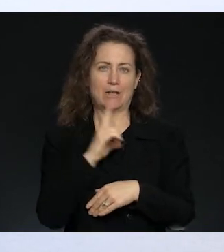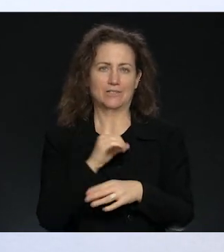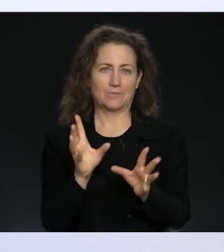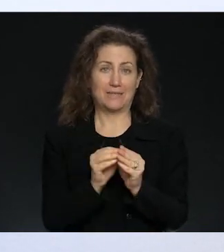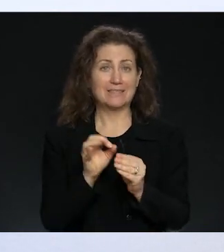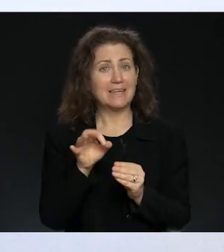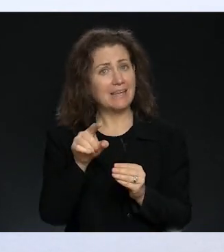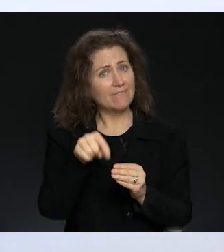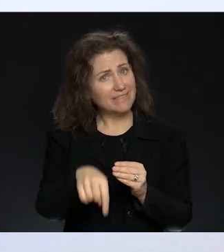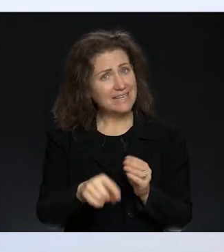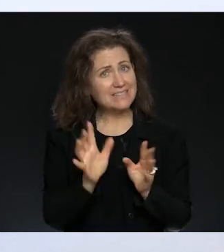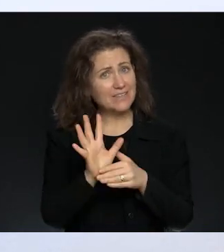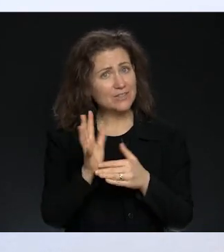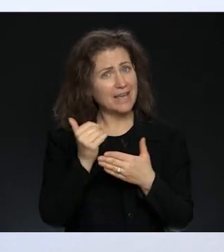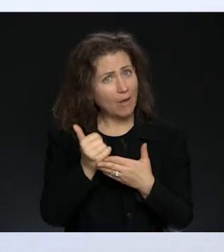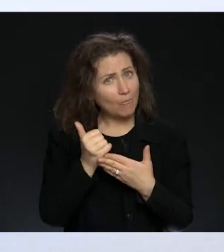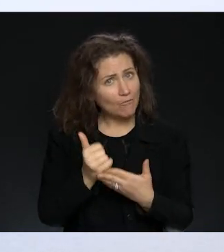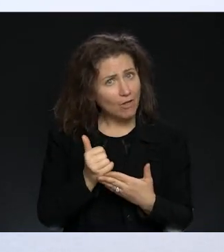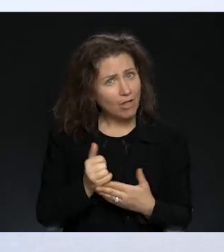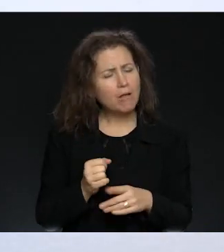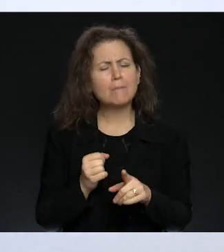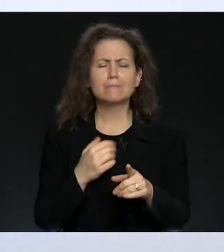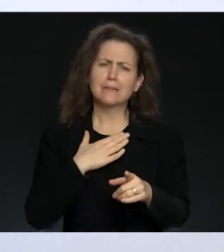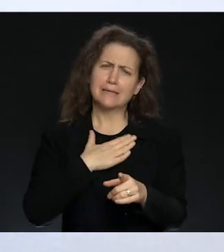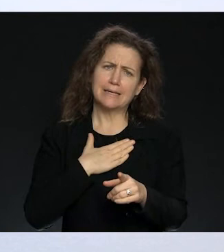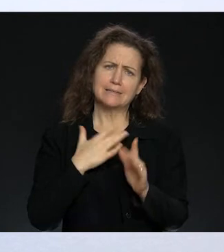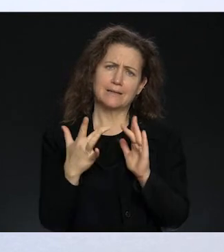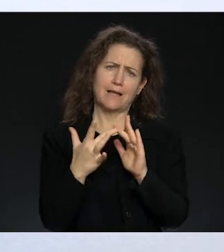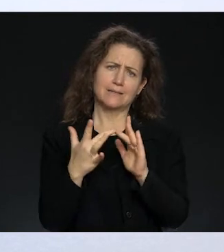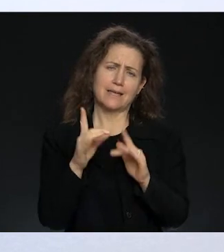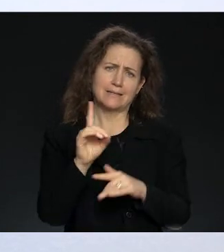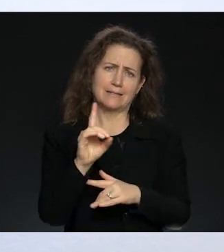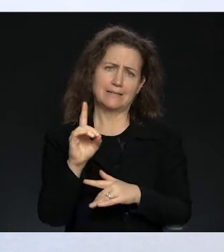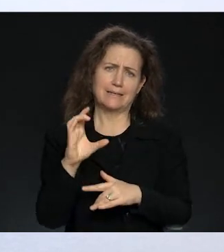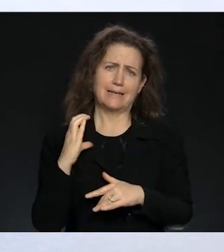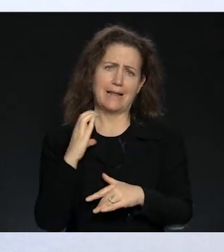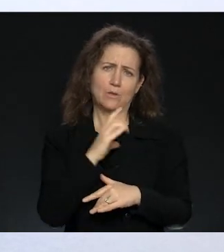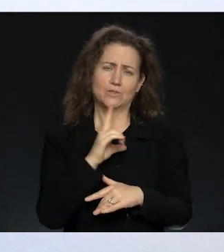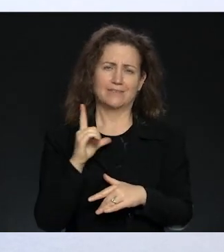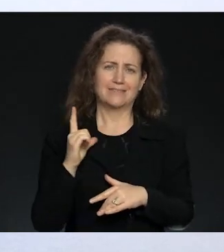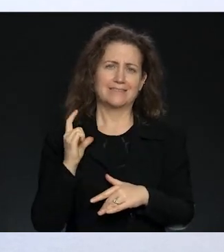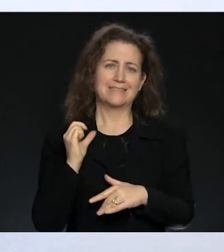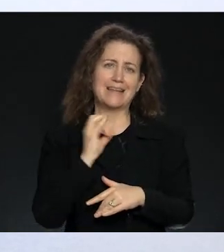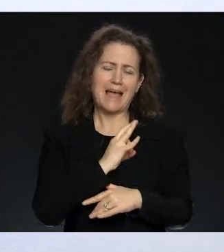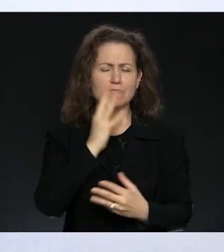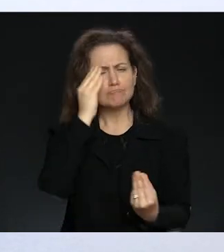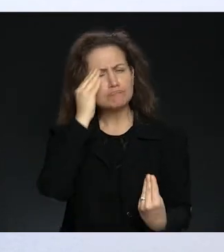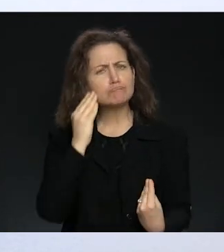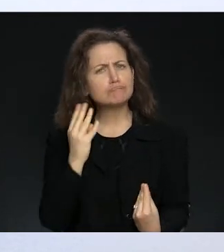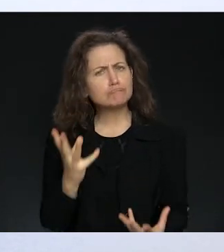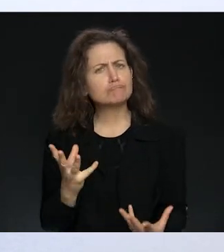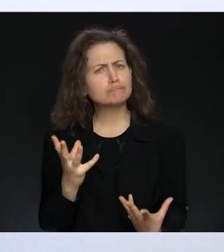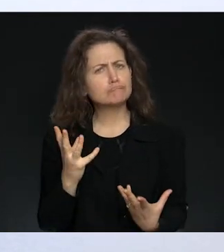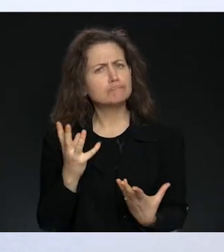informational videos very helpful, please make sure you contact our DD Council staff and